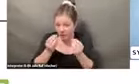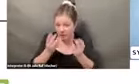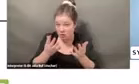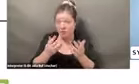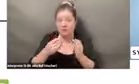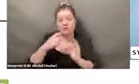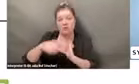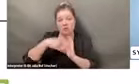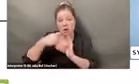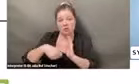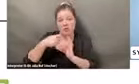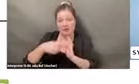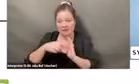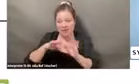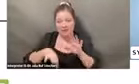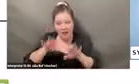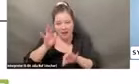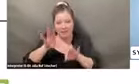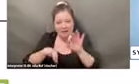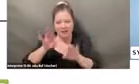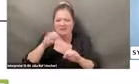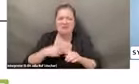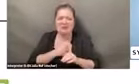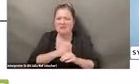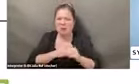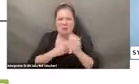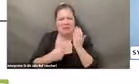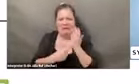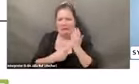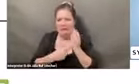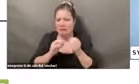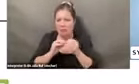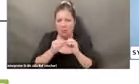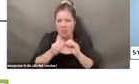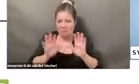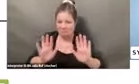results. Sorry, technical issues here.